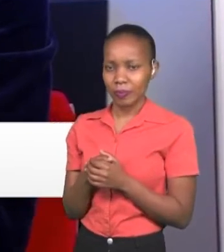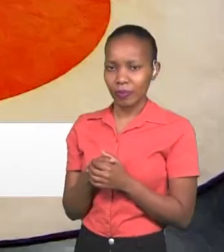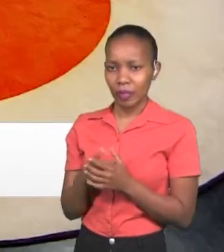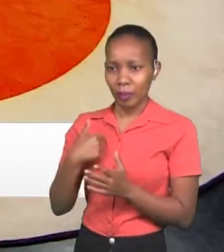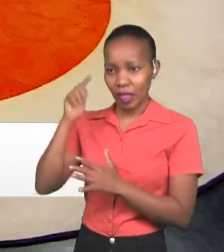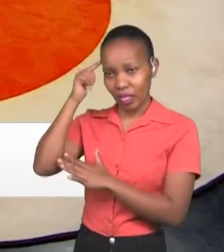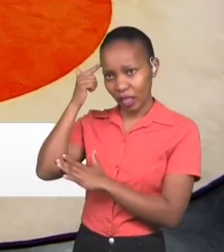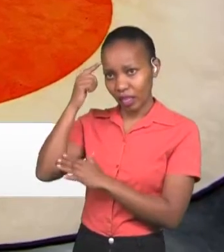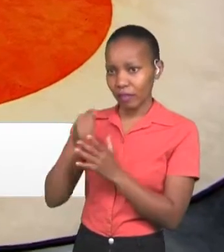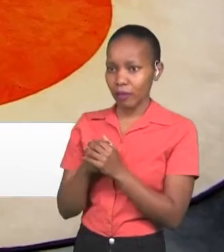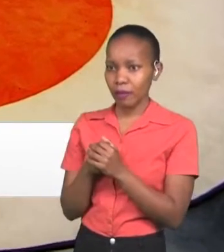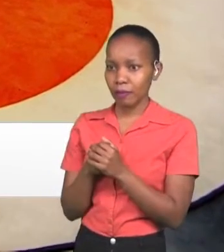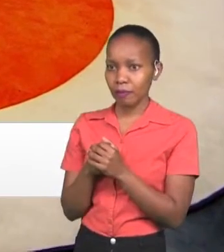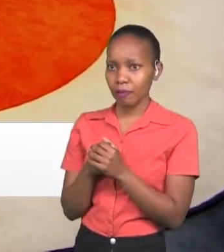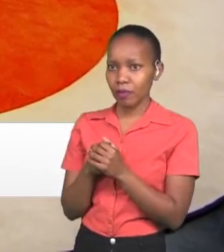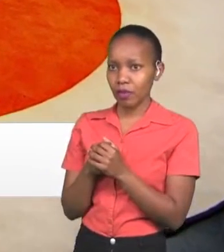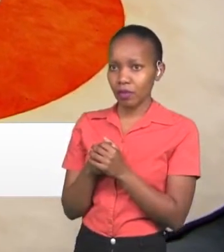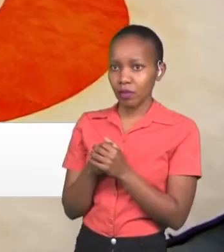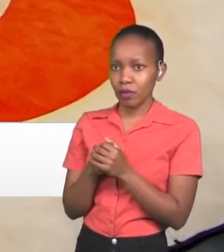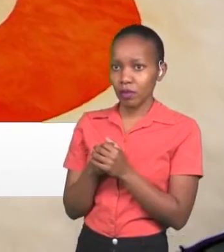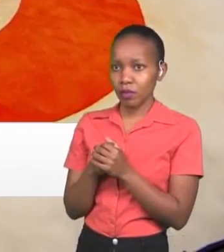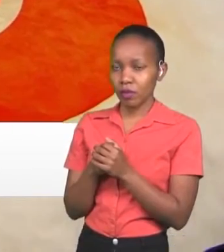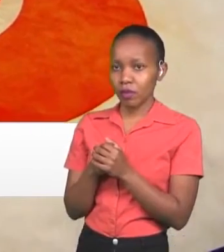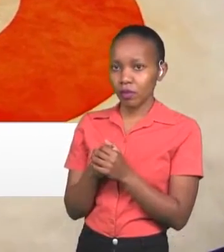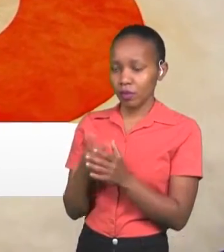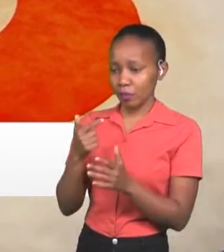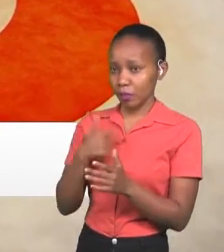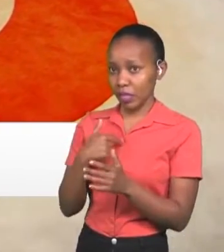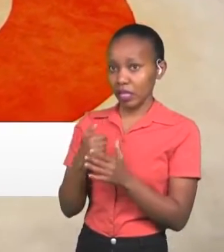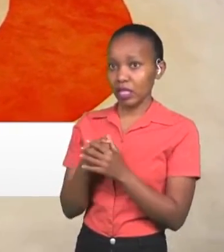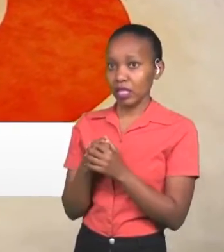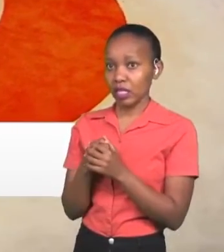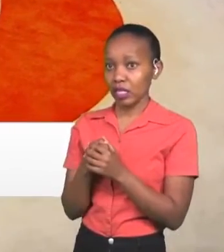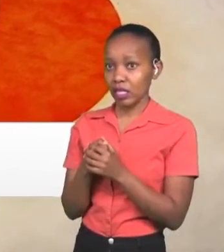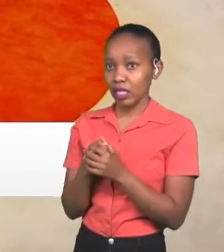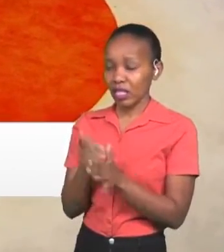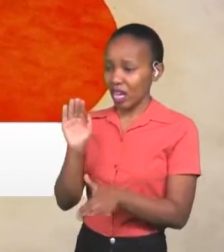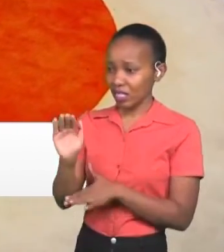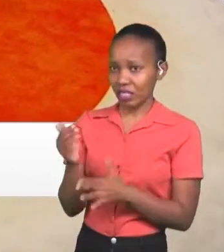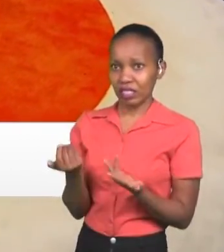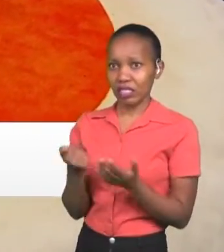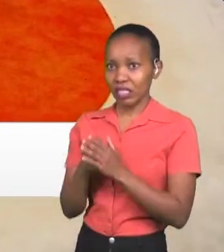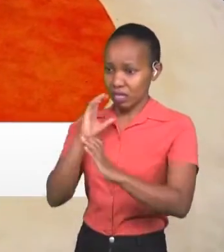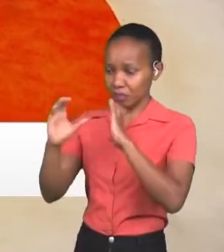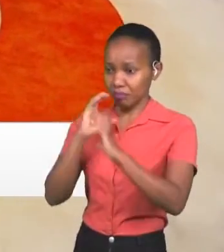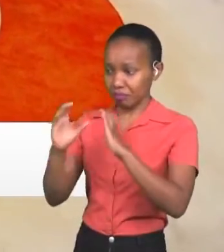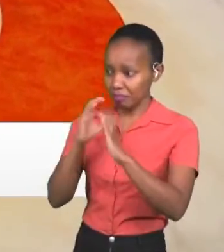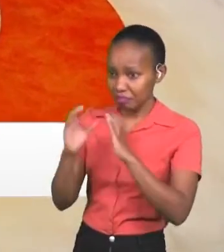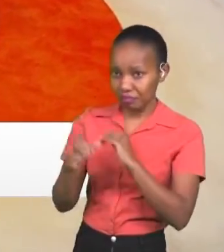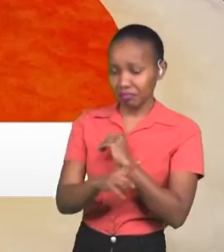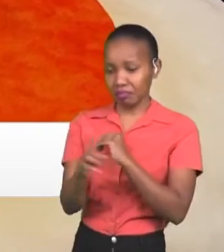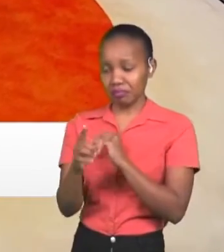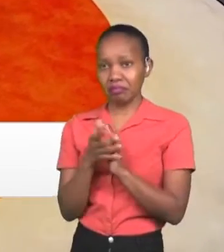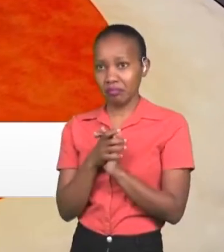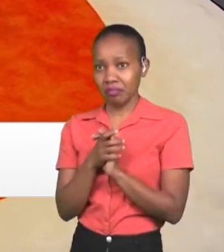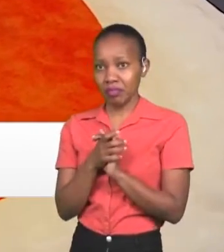I think, just in the nature of who I am, okay. Mimi, I just, you know, I just like finding out. Yeah. I just ask me, I just have conversations with them. It's like,